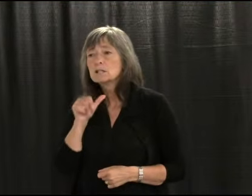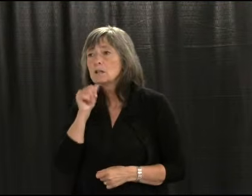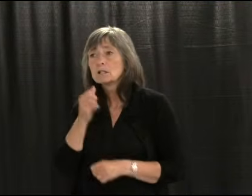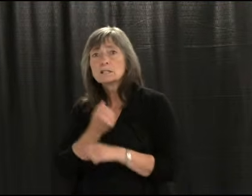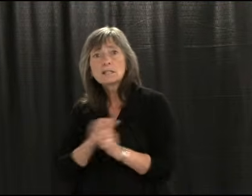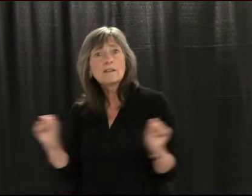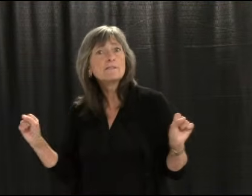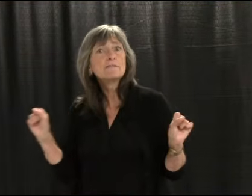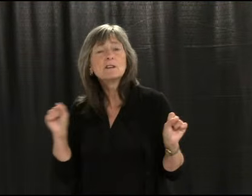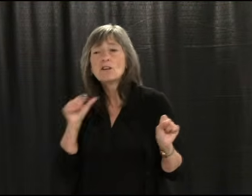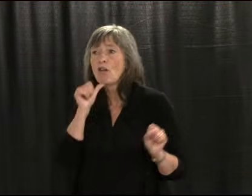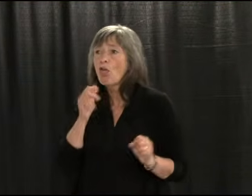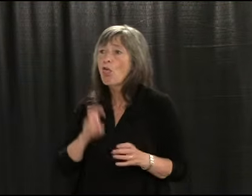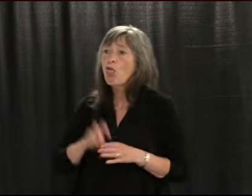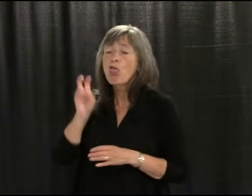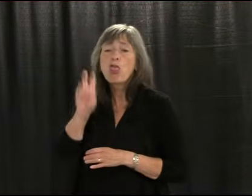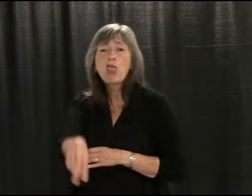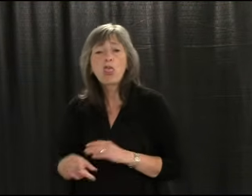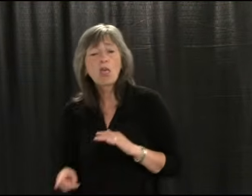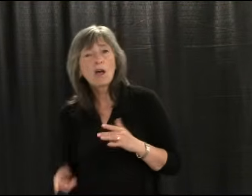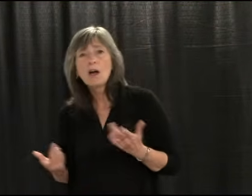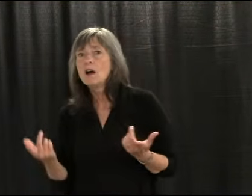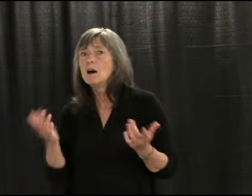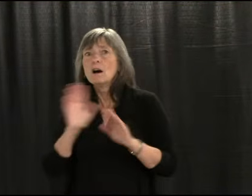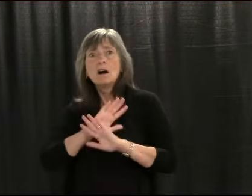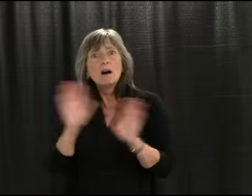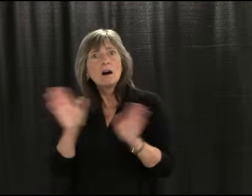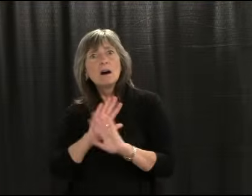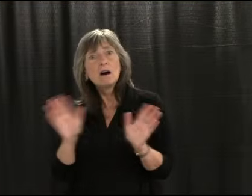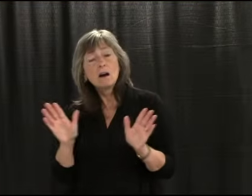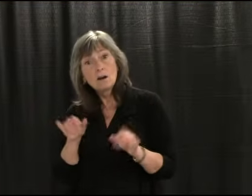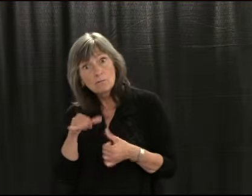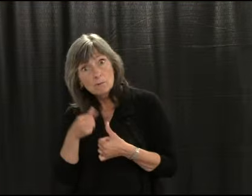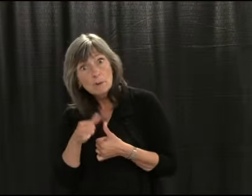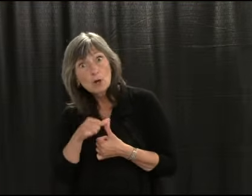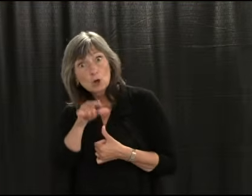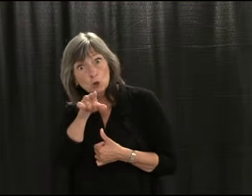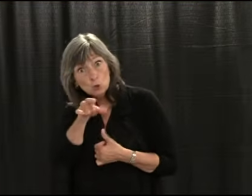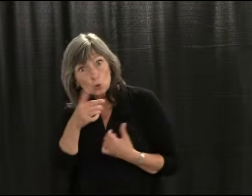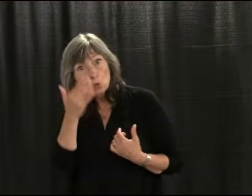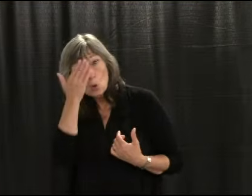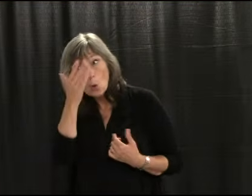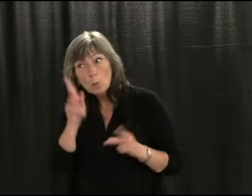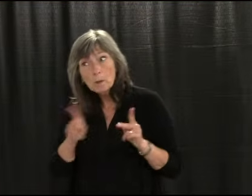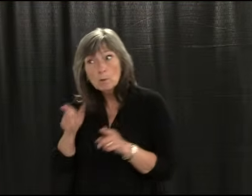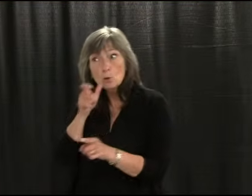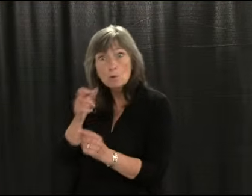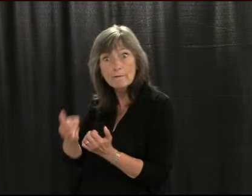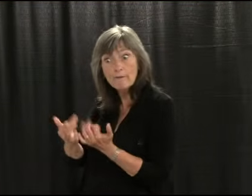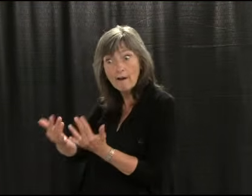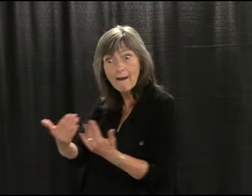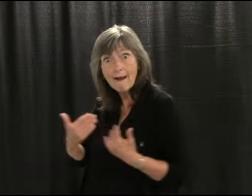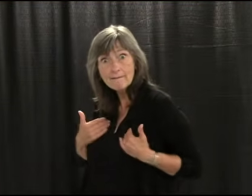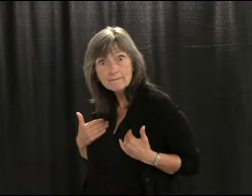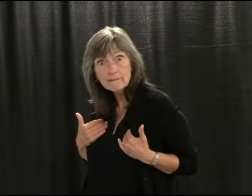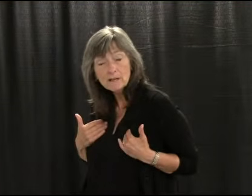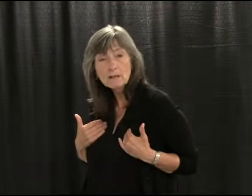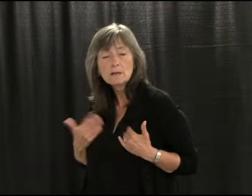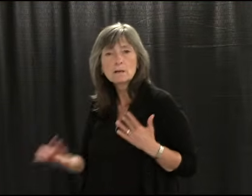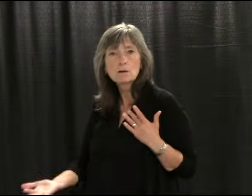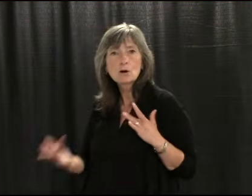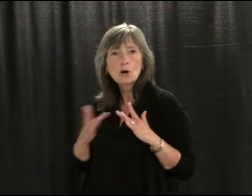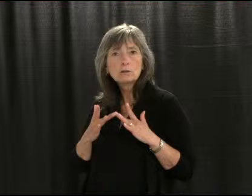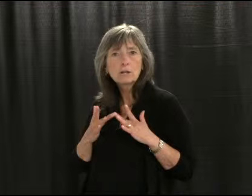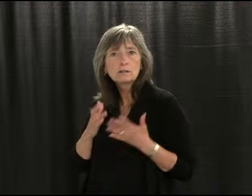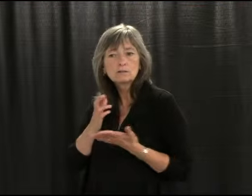to remind people and I want to encourage you that if you have information related to people that are starting fires, to contact